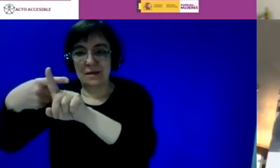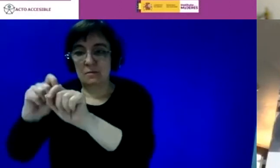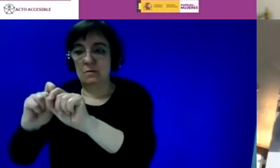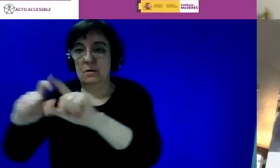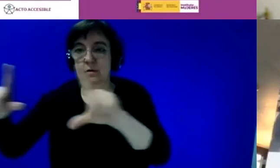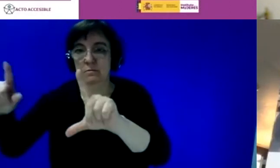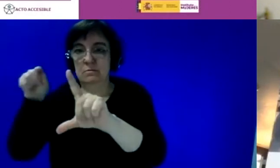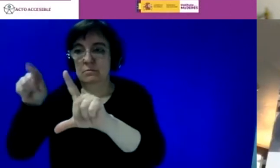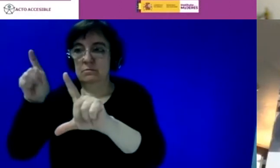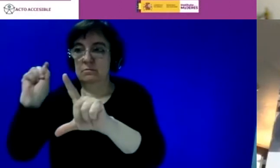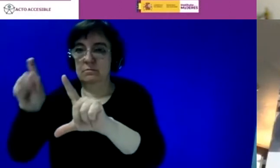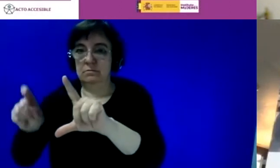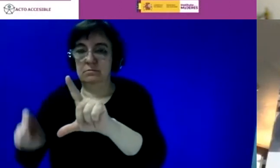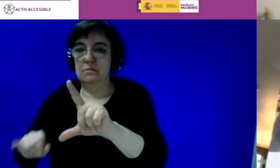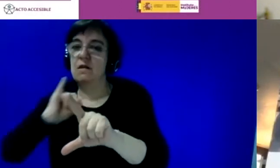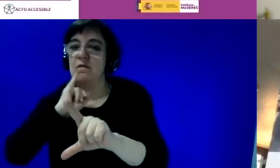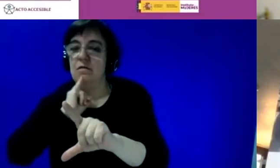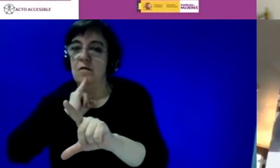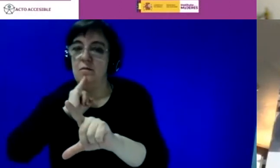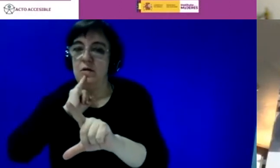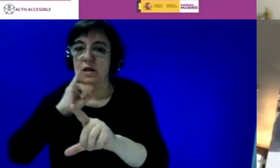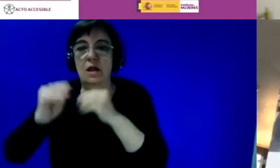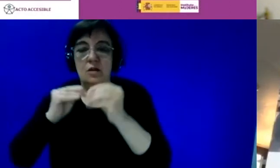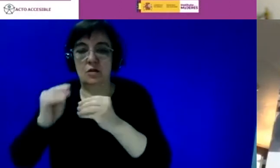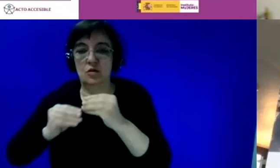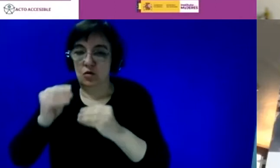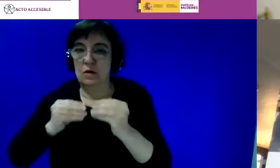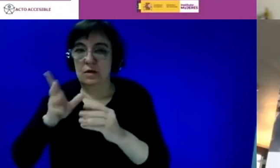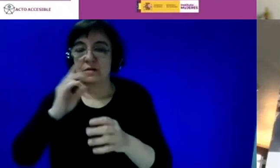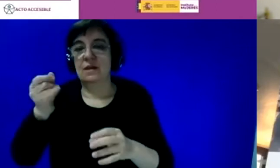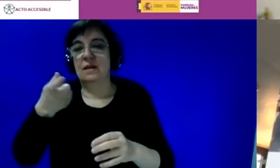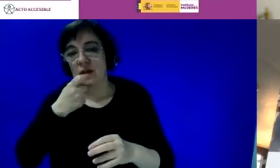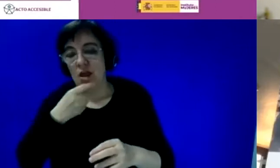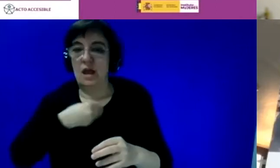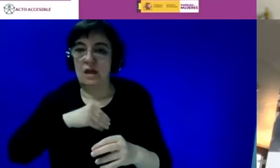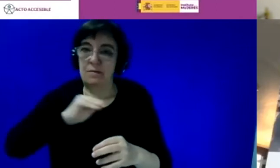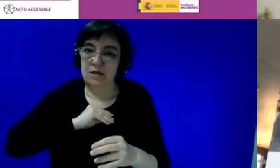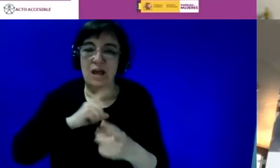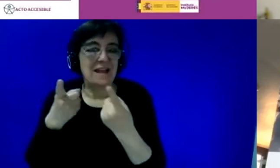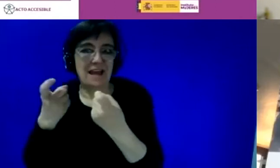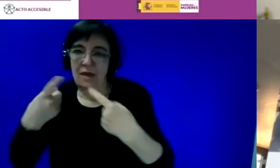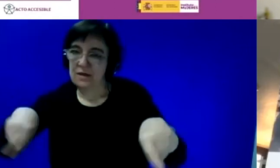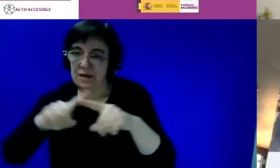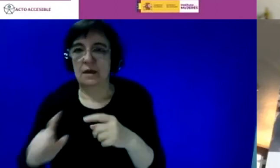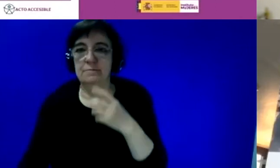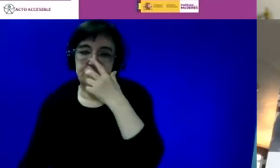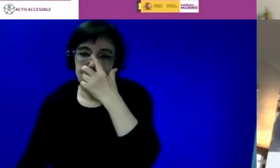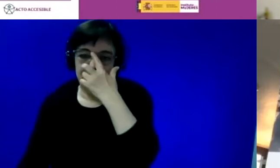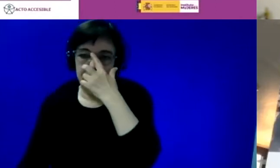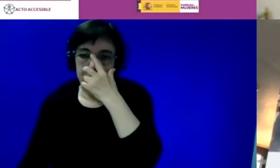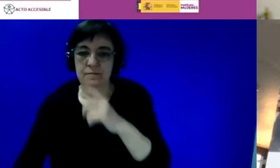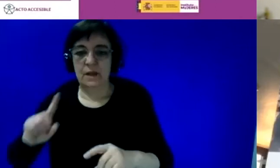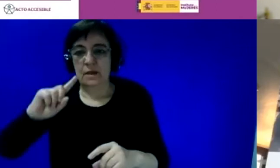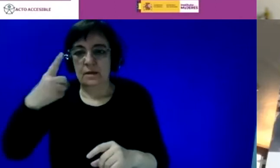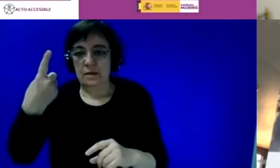says More. If you click on More, you can select the language. You can select English, you can